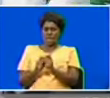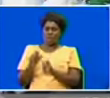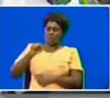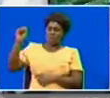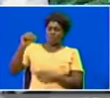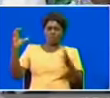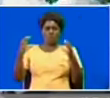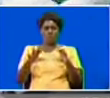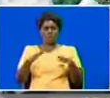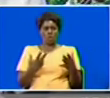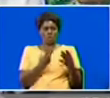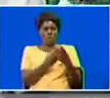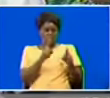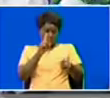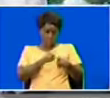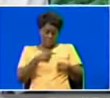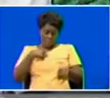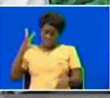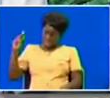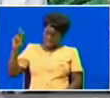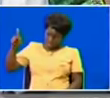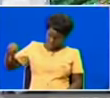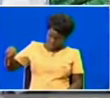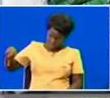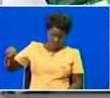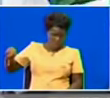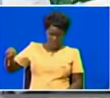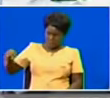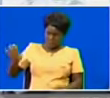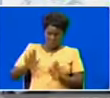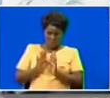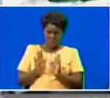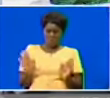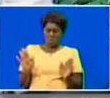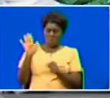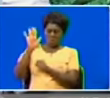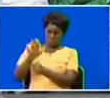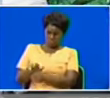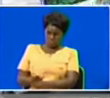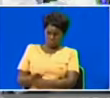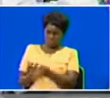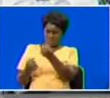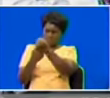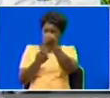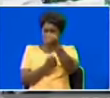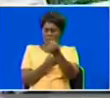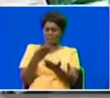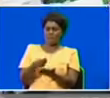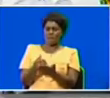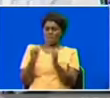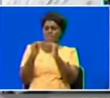or affiliation. When I become the member of parliament for Starehe, there'll be no discrimination when you give bursaries. It will be